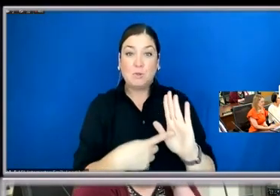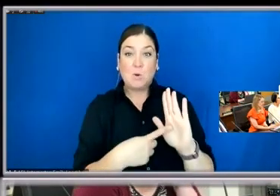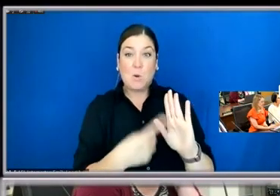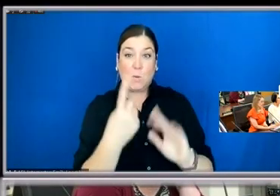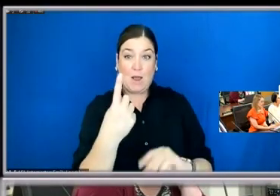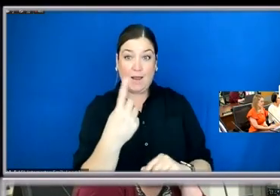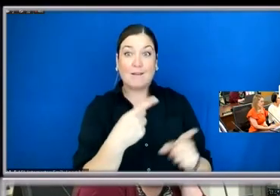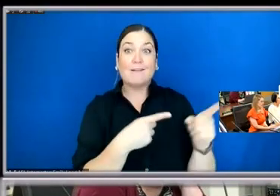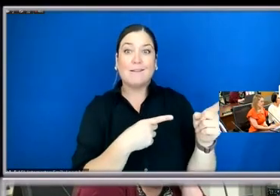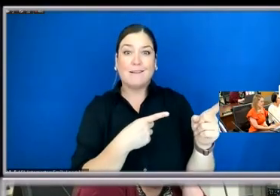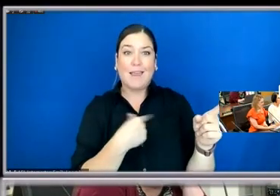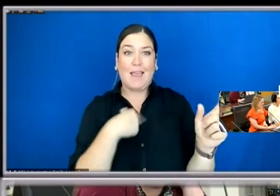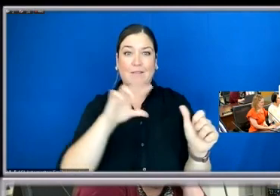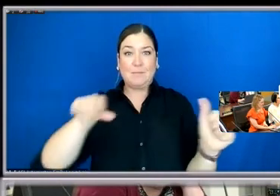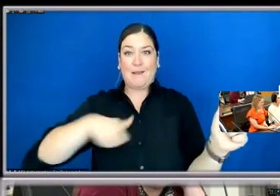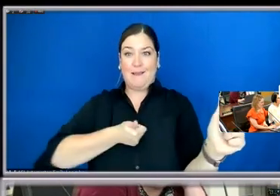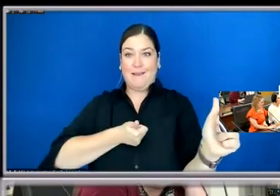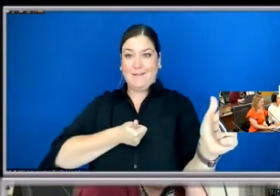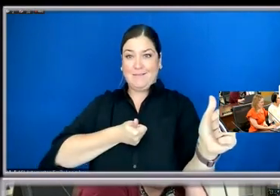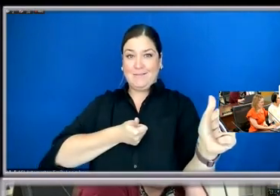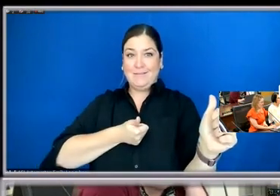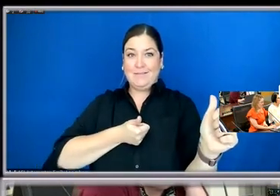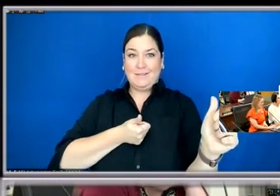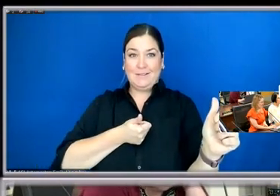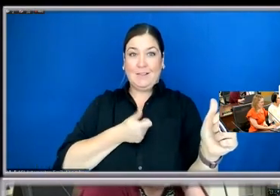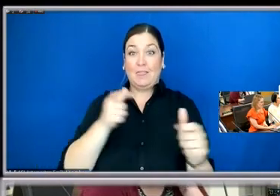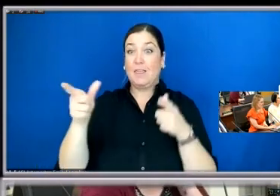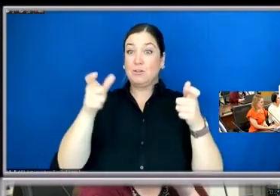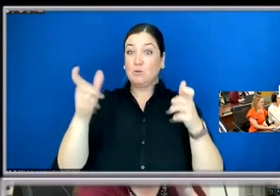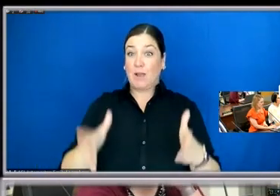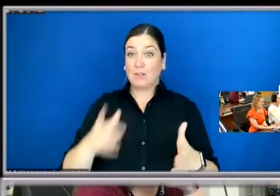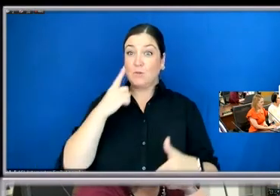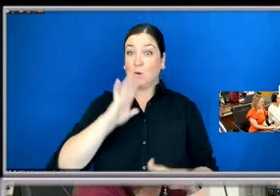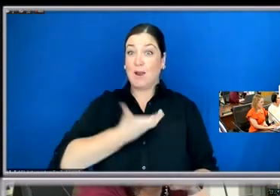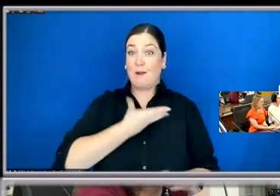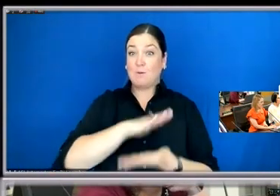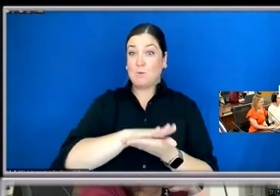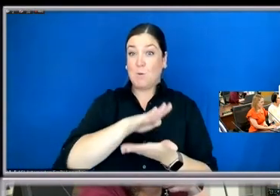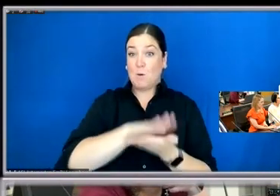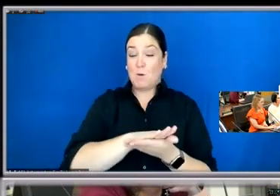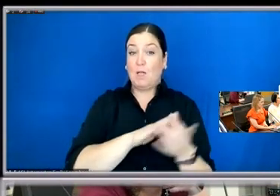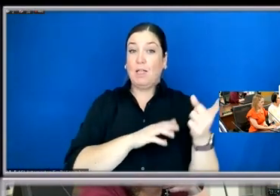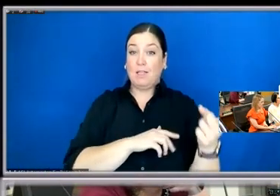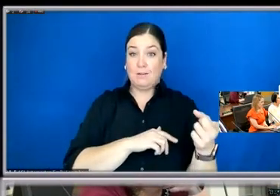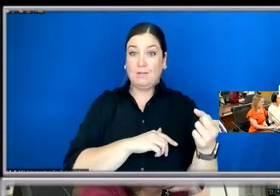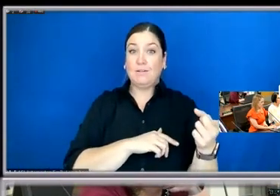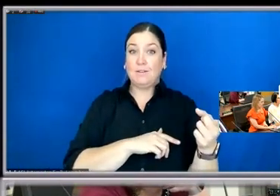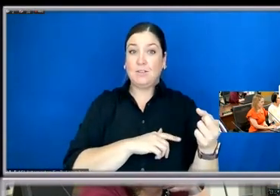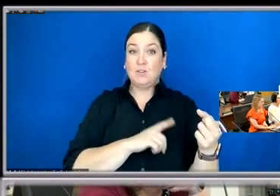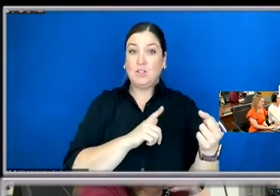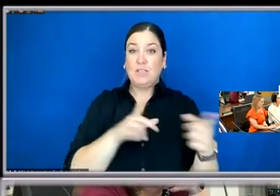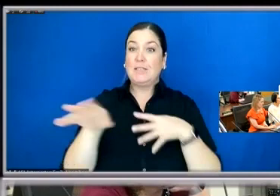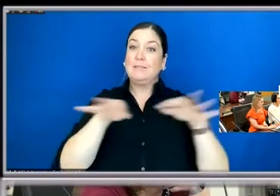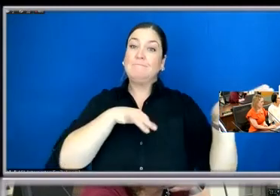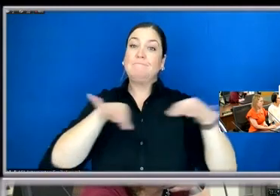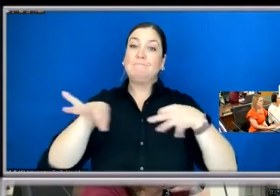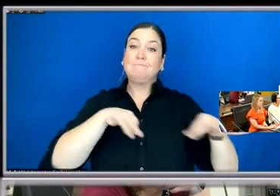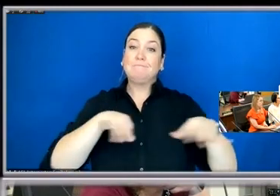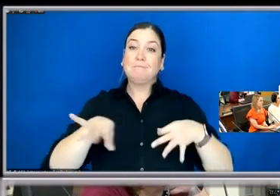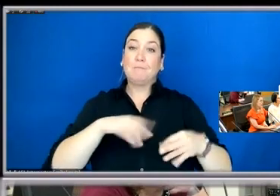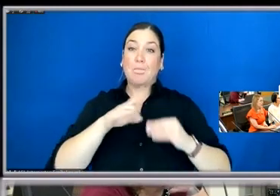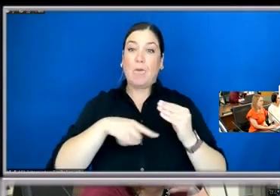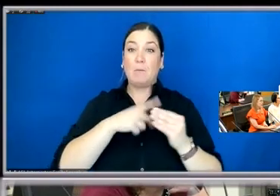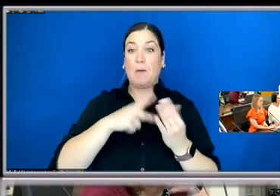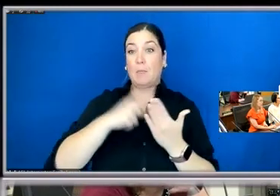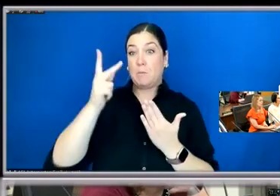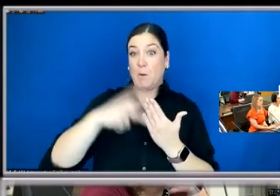has behind it the director of the school, and she is explaining about the program